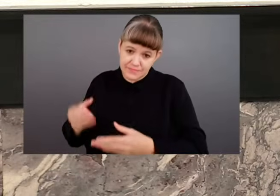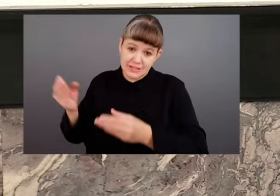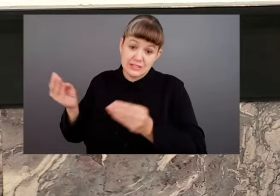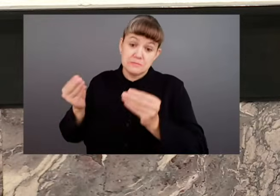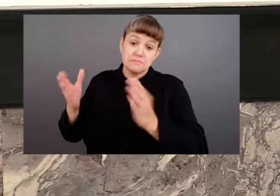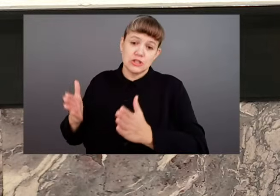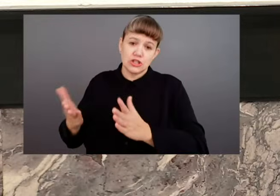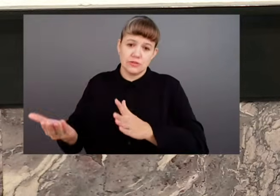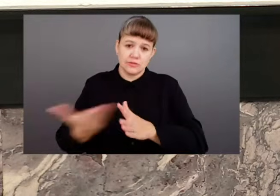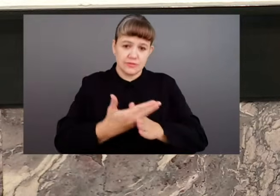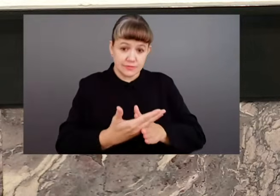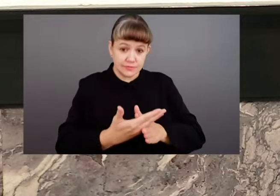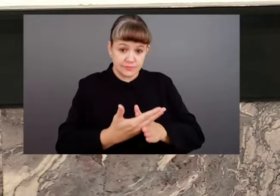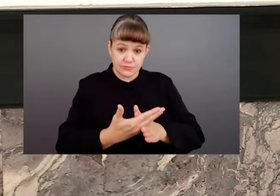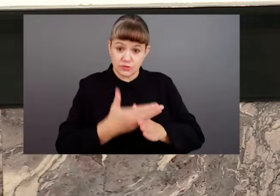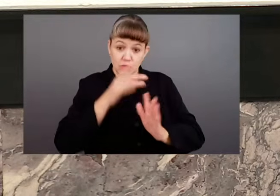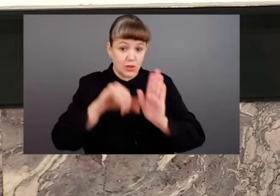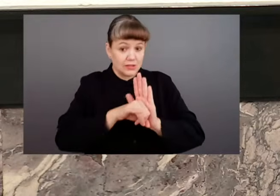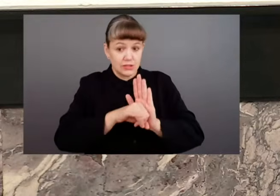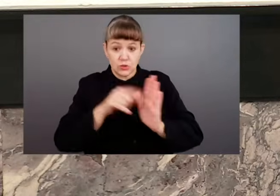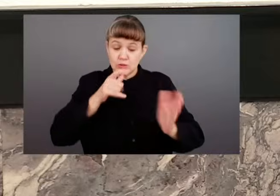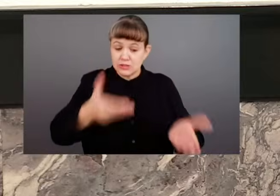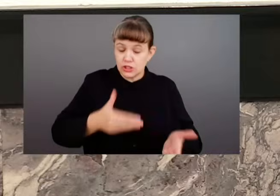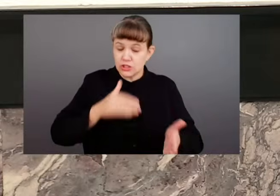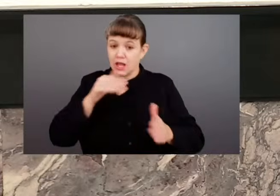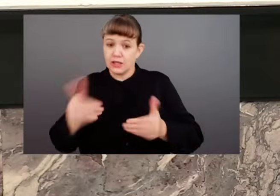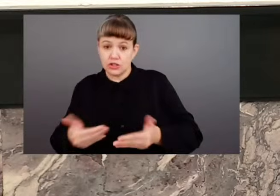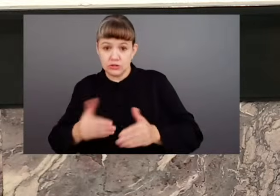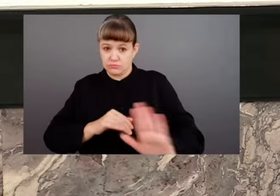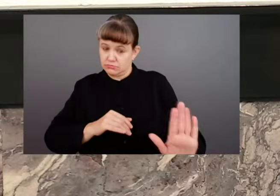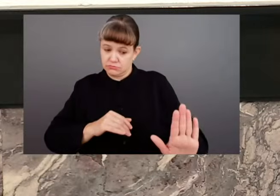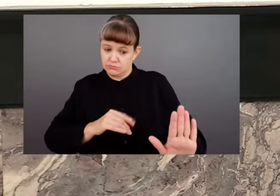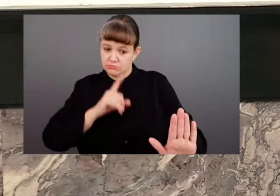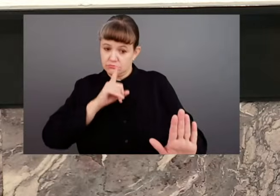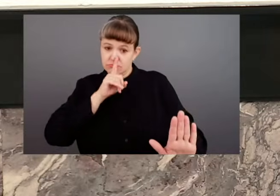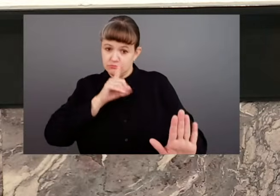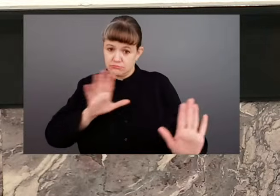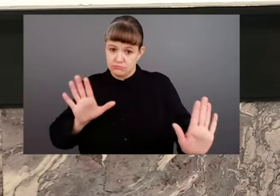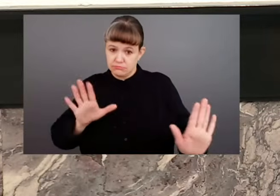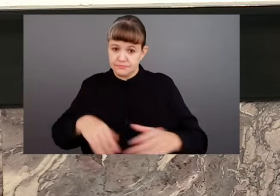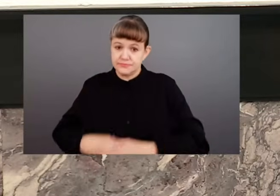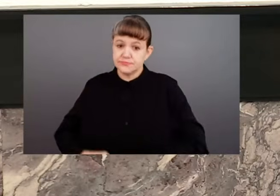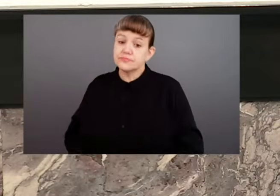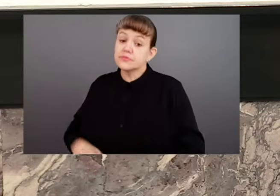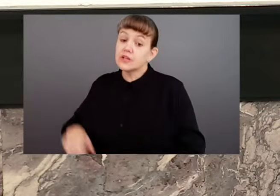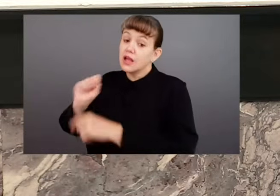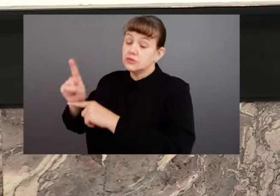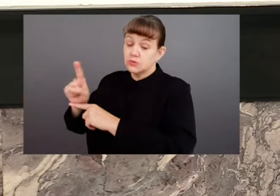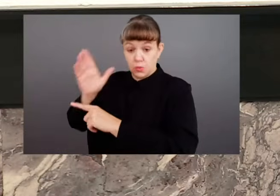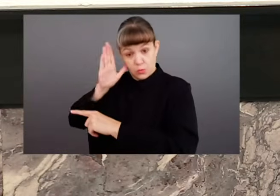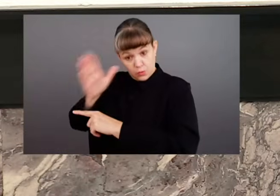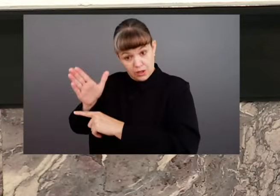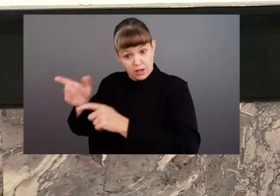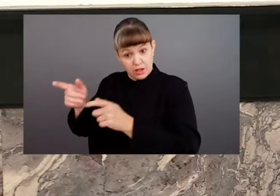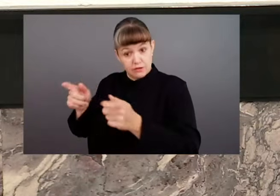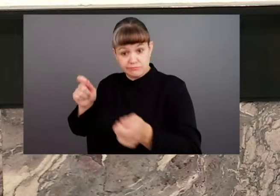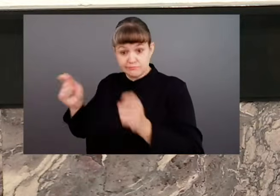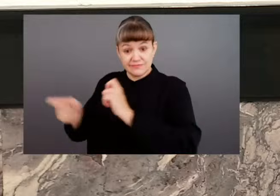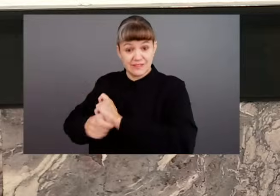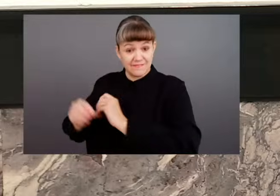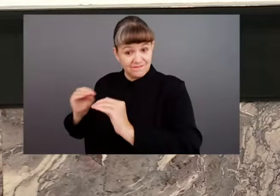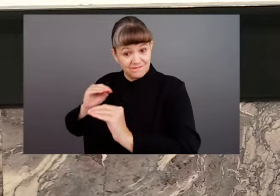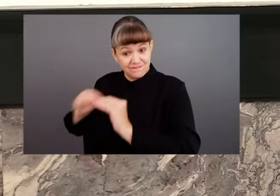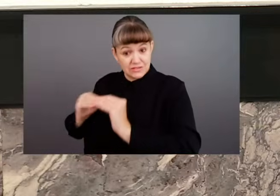the removal of the failed federal controlled substance use exemption that has wreaked havoc across our province and finally